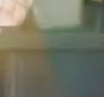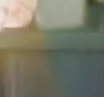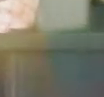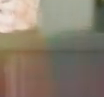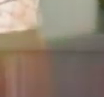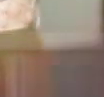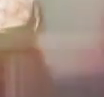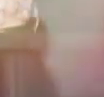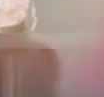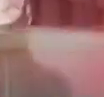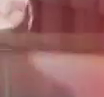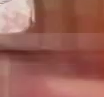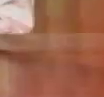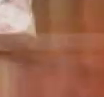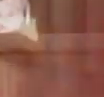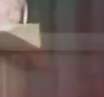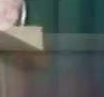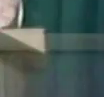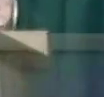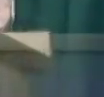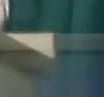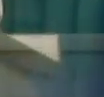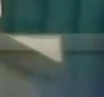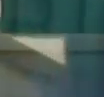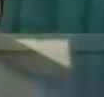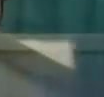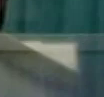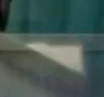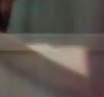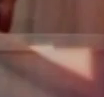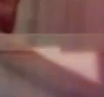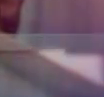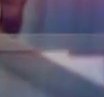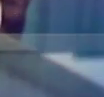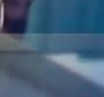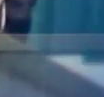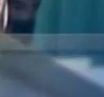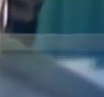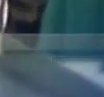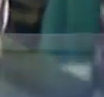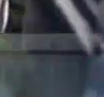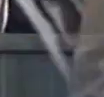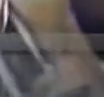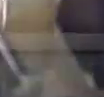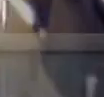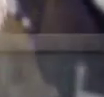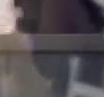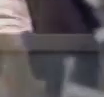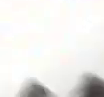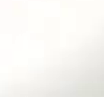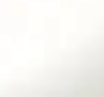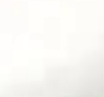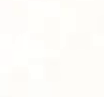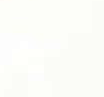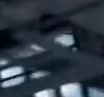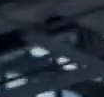AIDS, tuberculosis, cancer, ulcer, come out in Jesus'